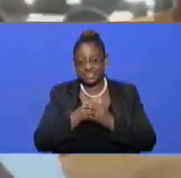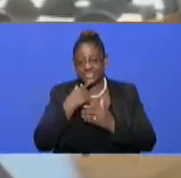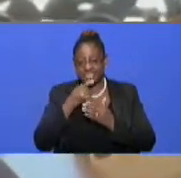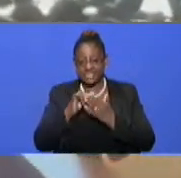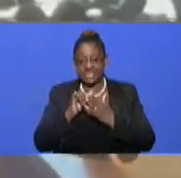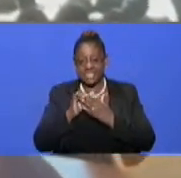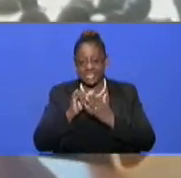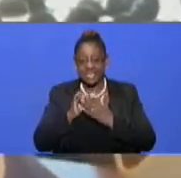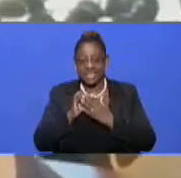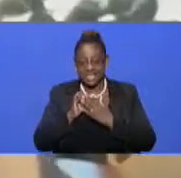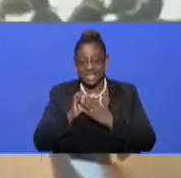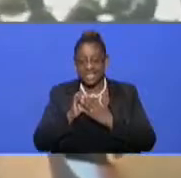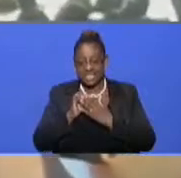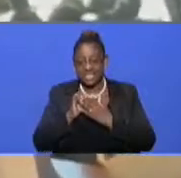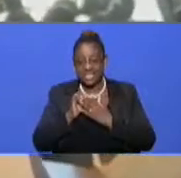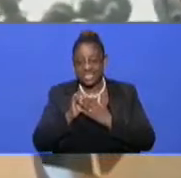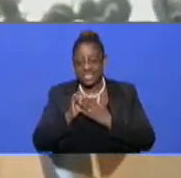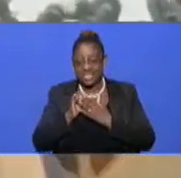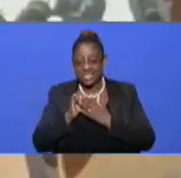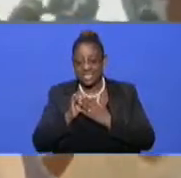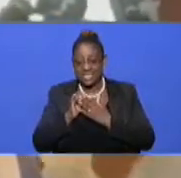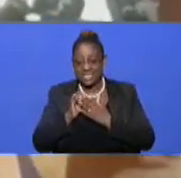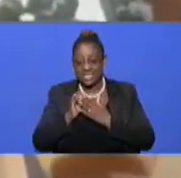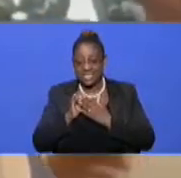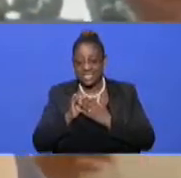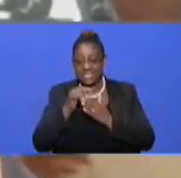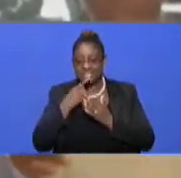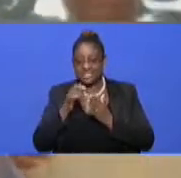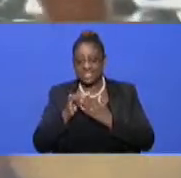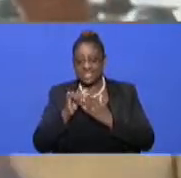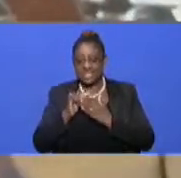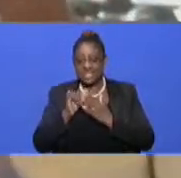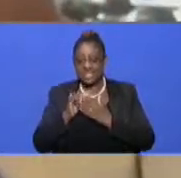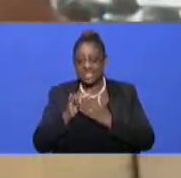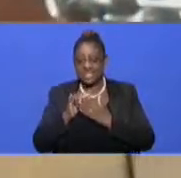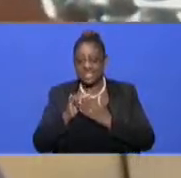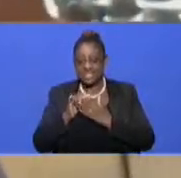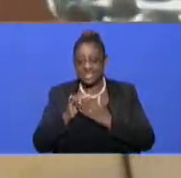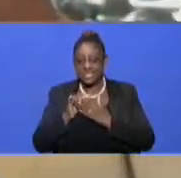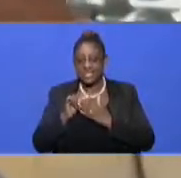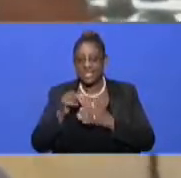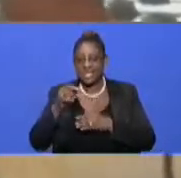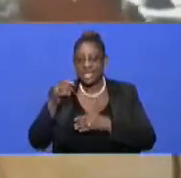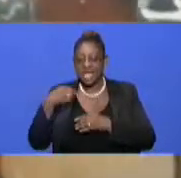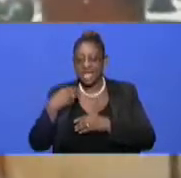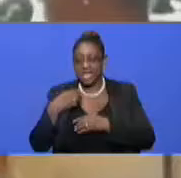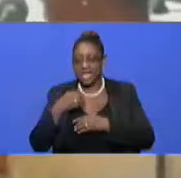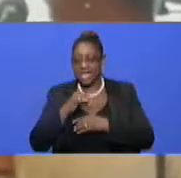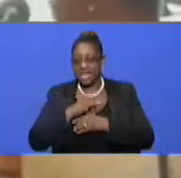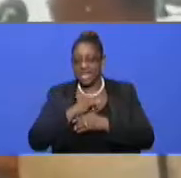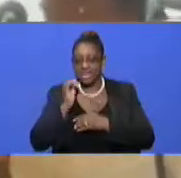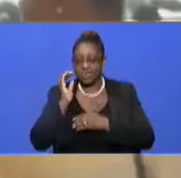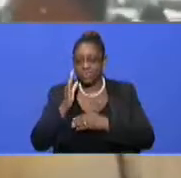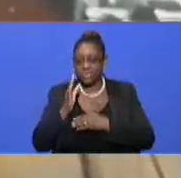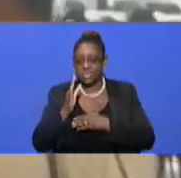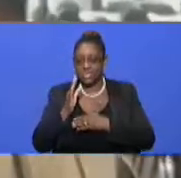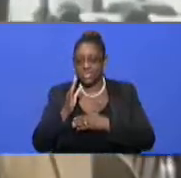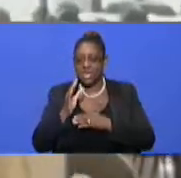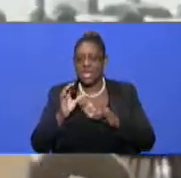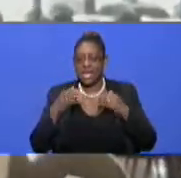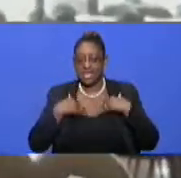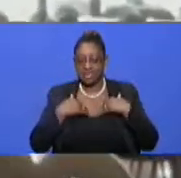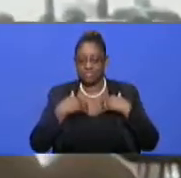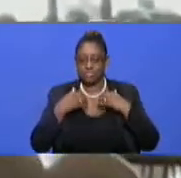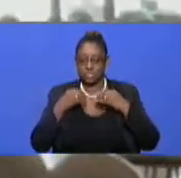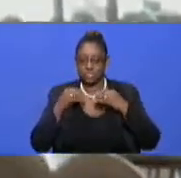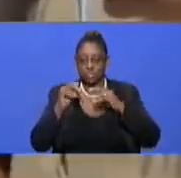to compare if we're going to run him at Keeneland before the Breeders' Cup, or if not, I'll have to maybe just prepare him for the Breeders' Cup, and